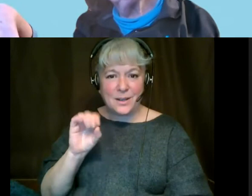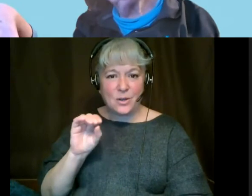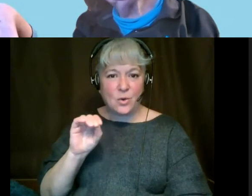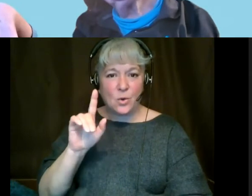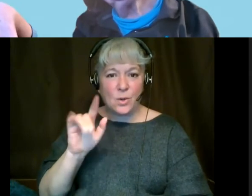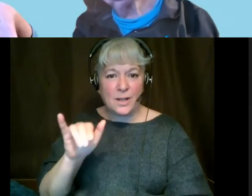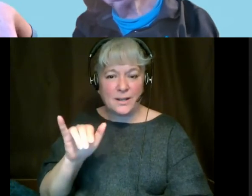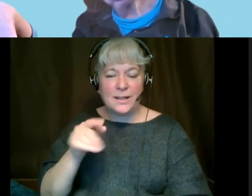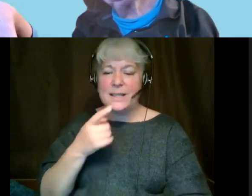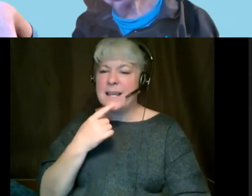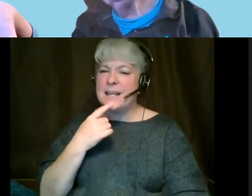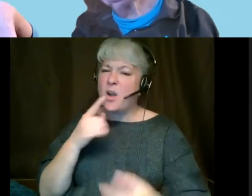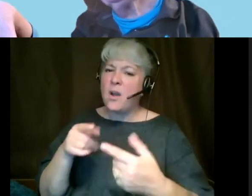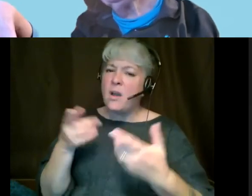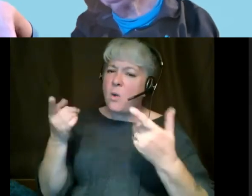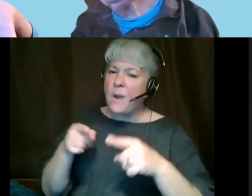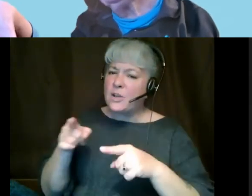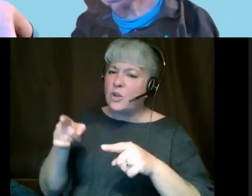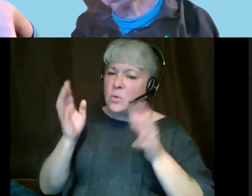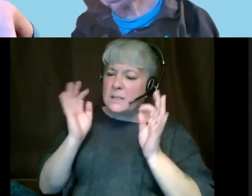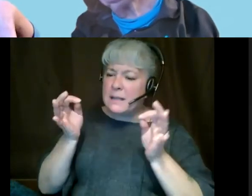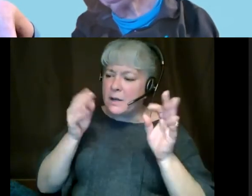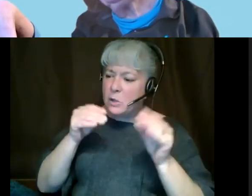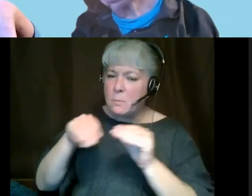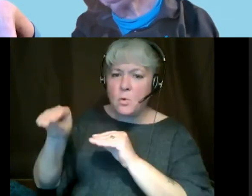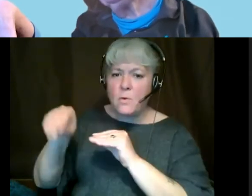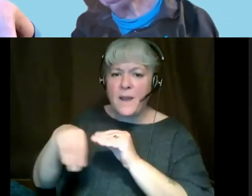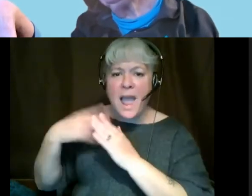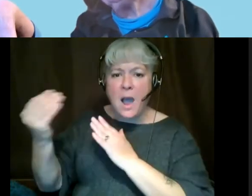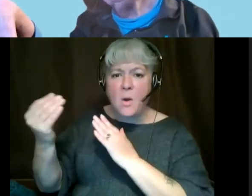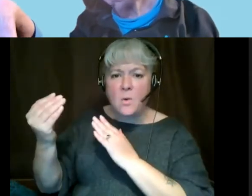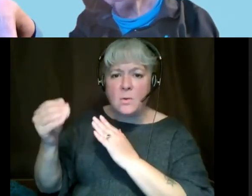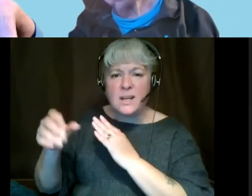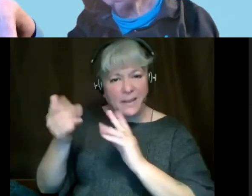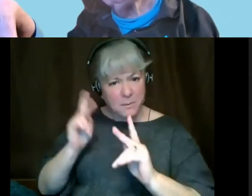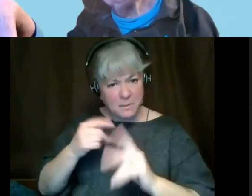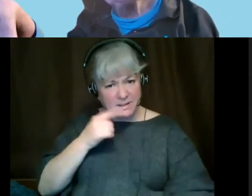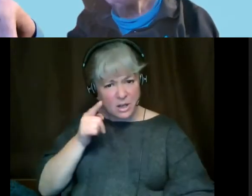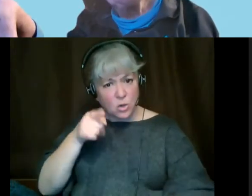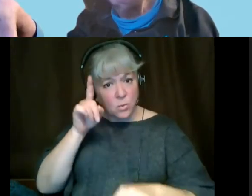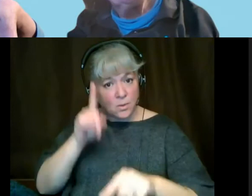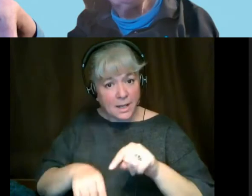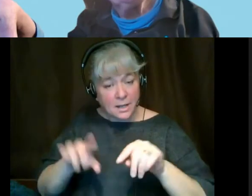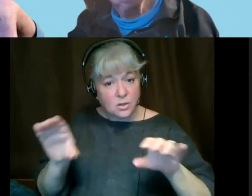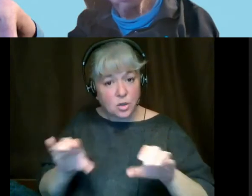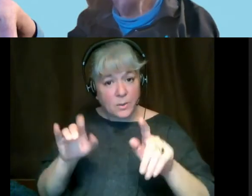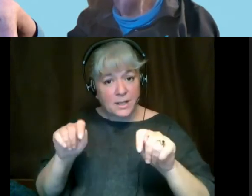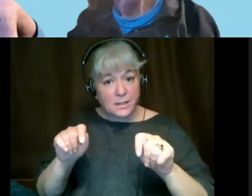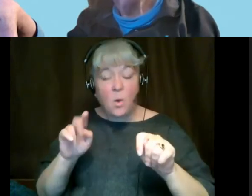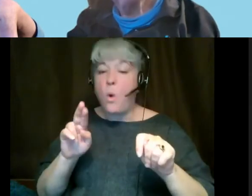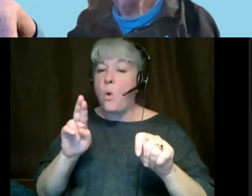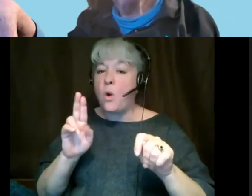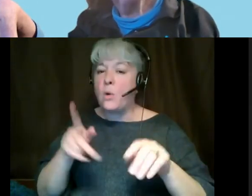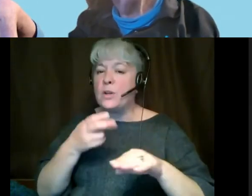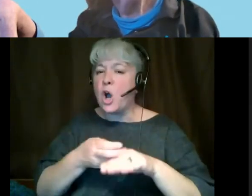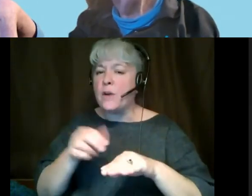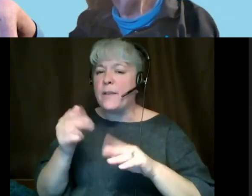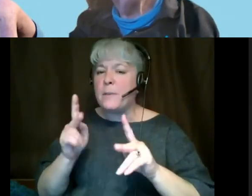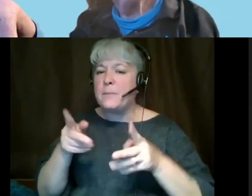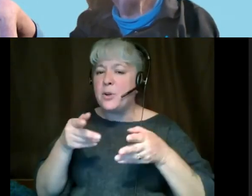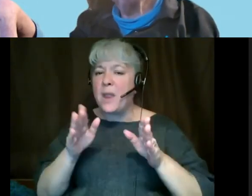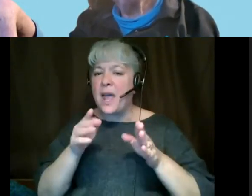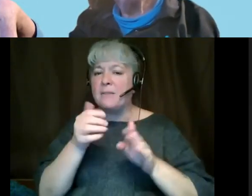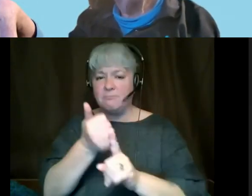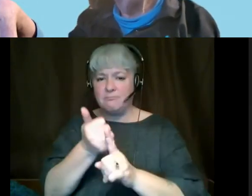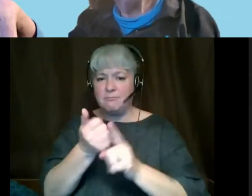you decided to move out, did others tell you you can't do it? Or was it hard for others to let you try on your